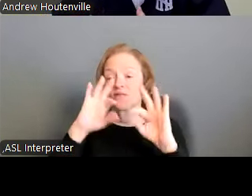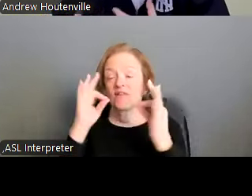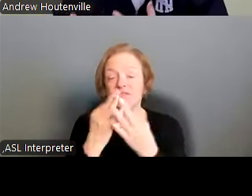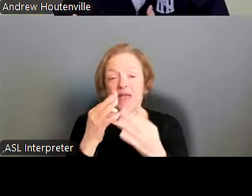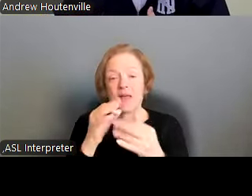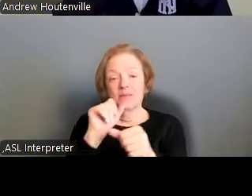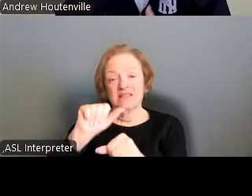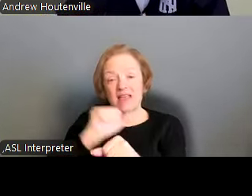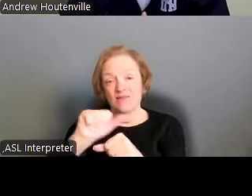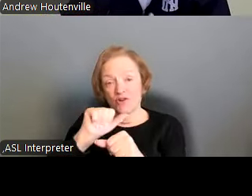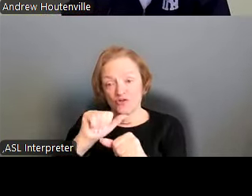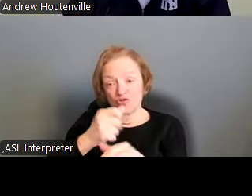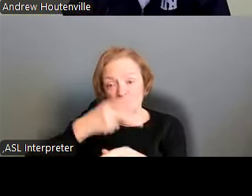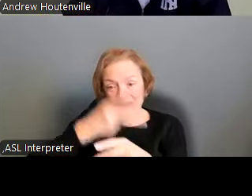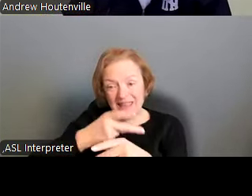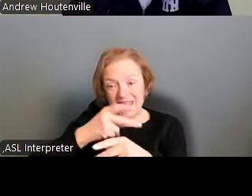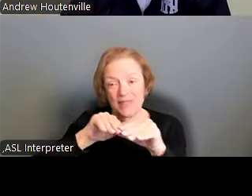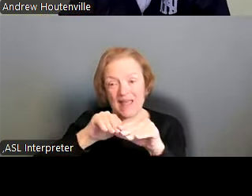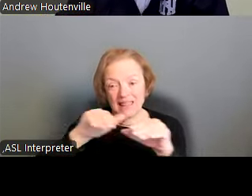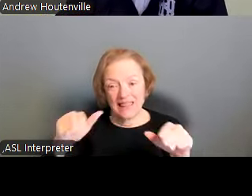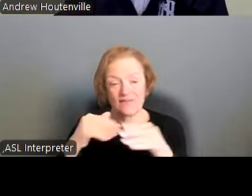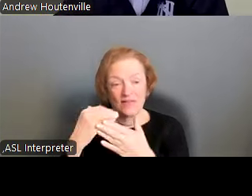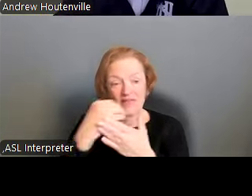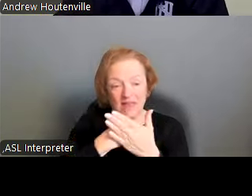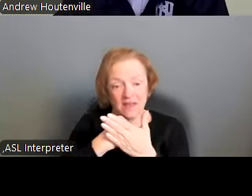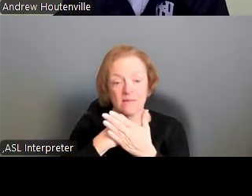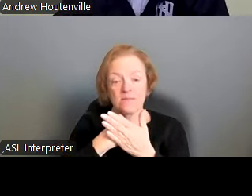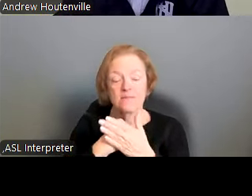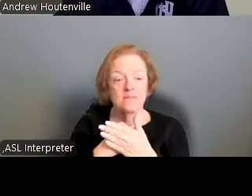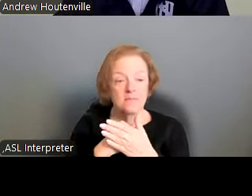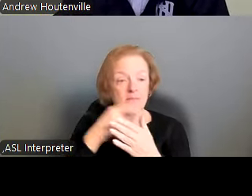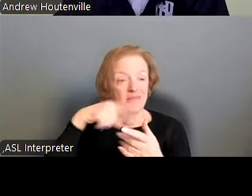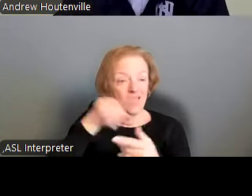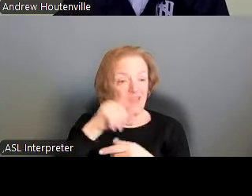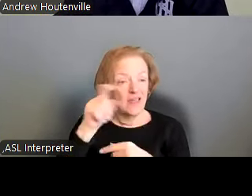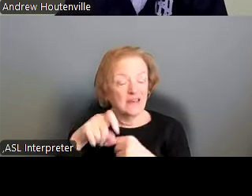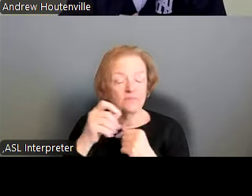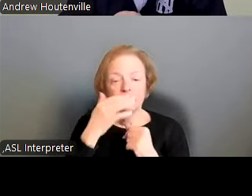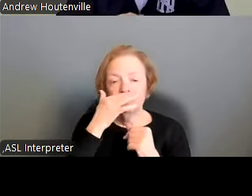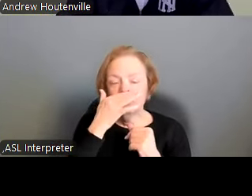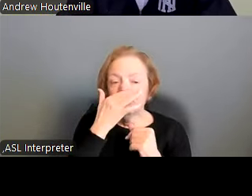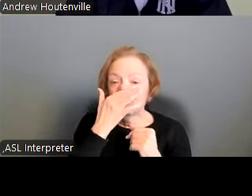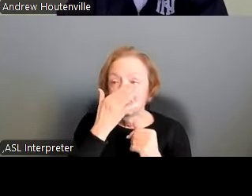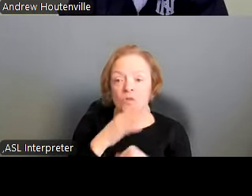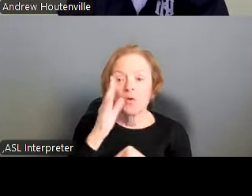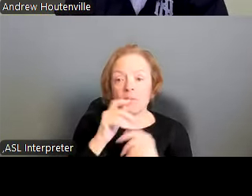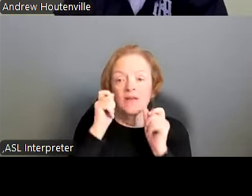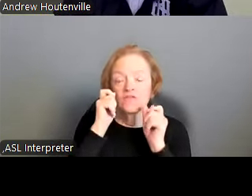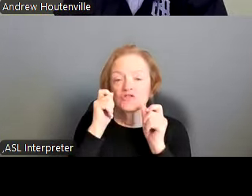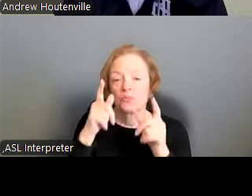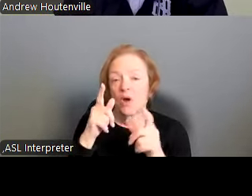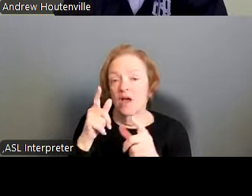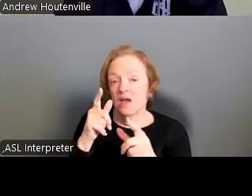maintain that level of income needed to meet needs. And so I've never been surprised that at